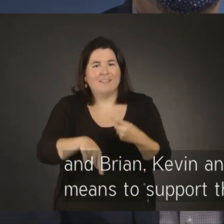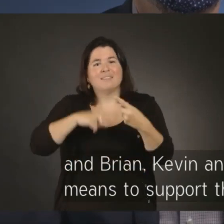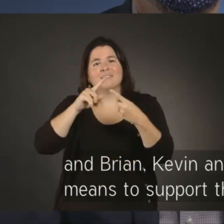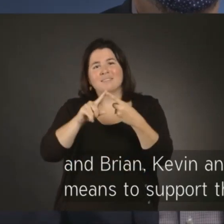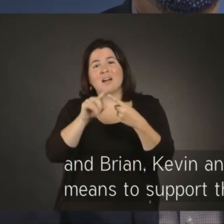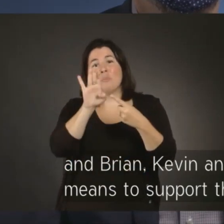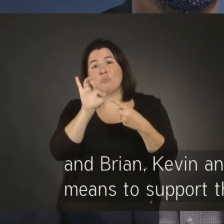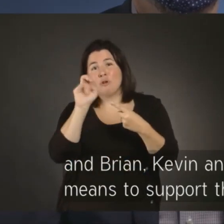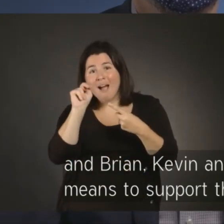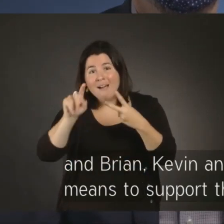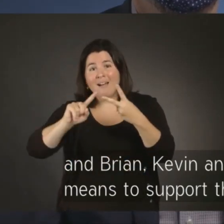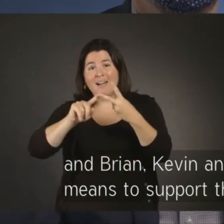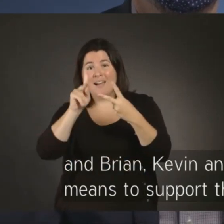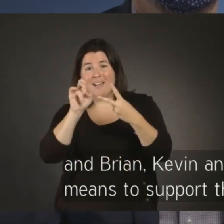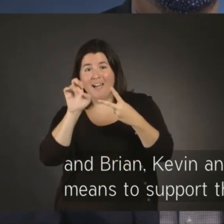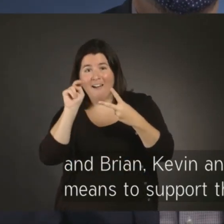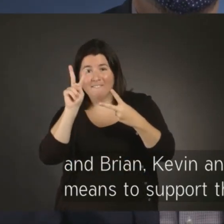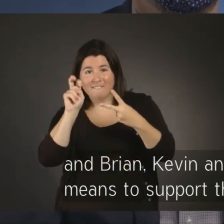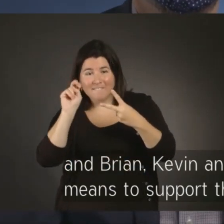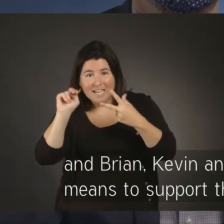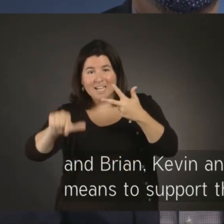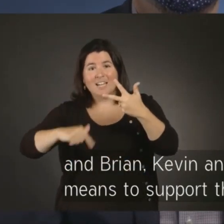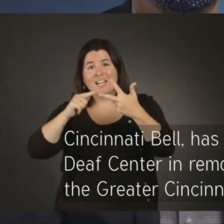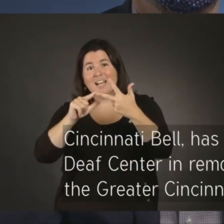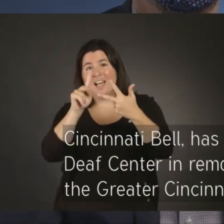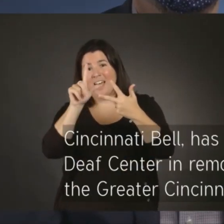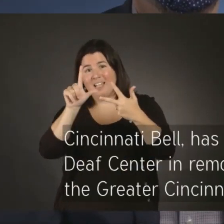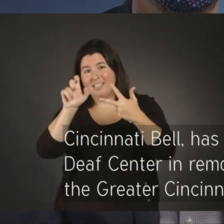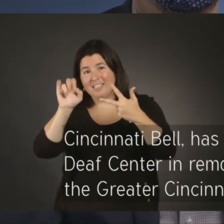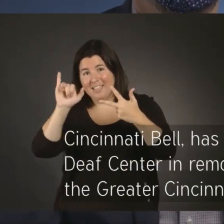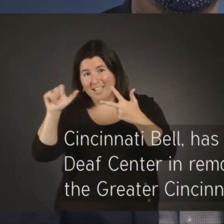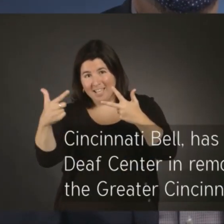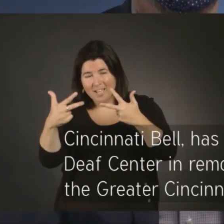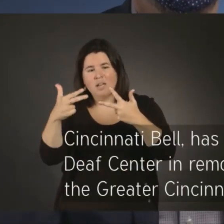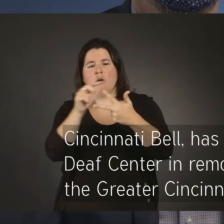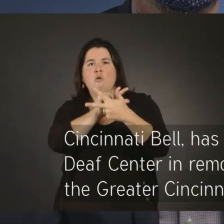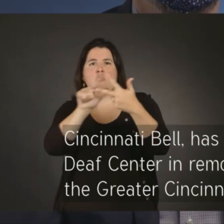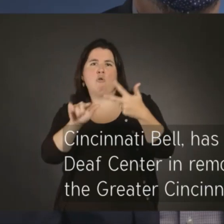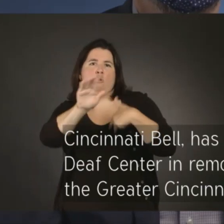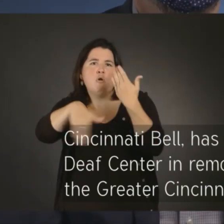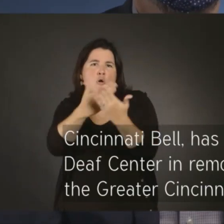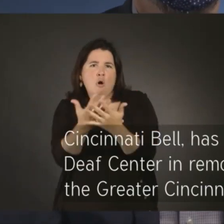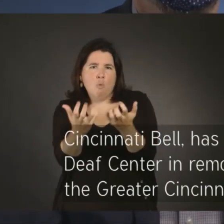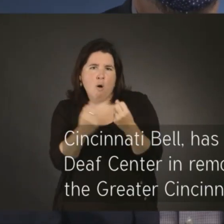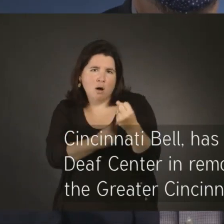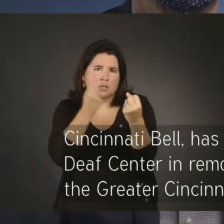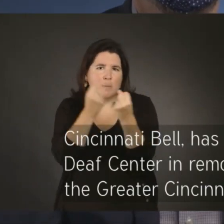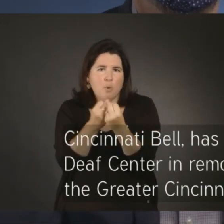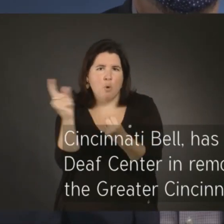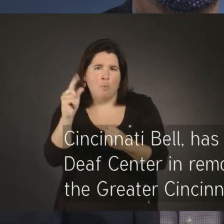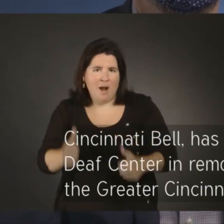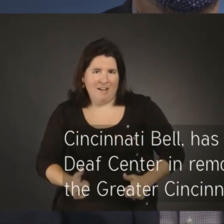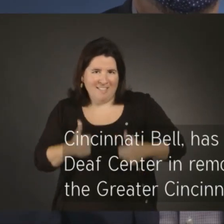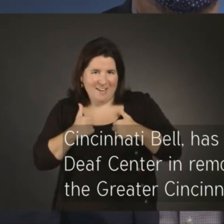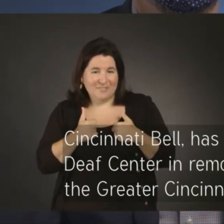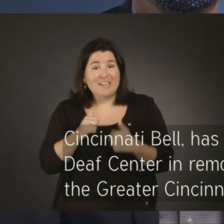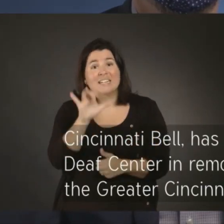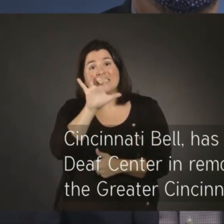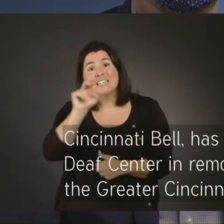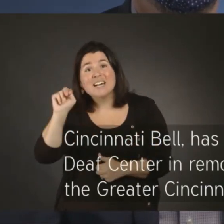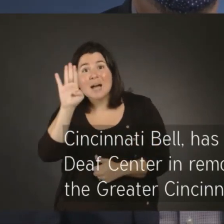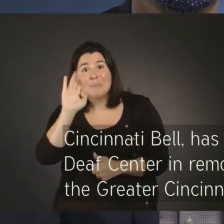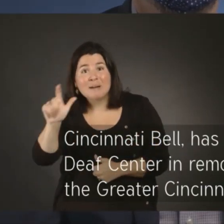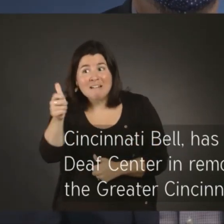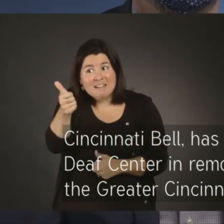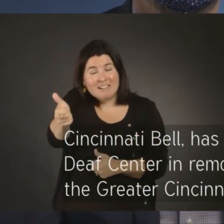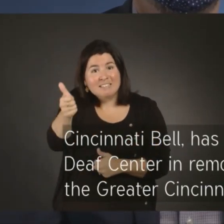means to support the communities where they live. Cincinnati Bell has been a great partner of Hearing, Speech, and Deaf